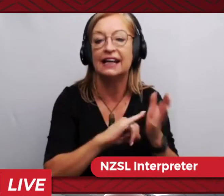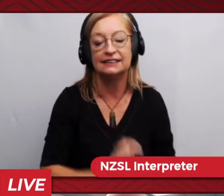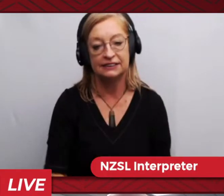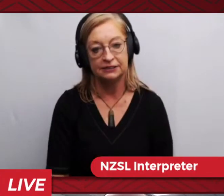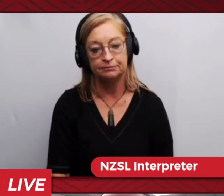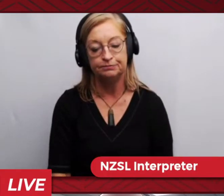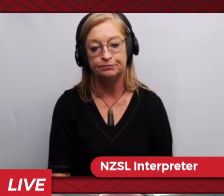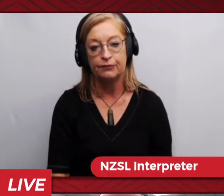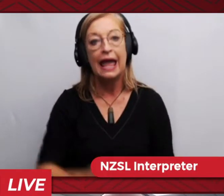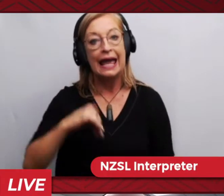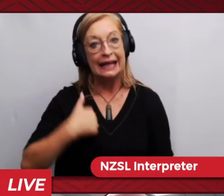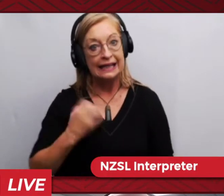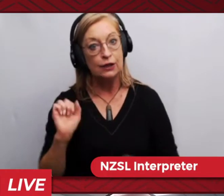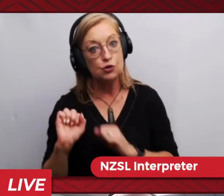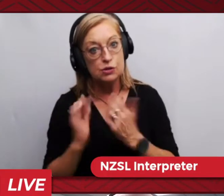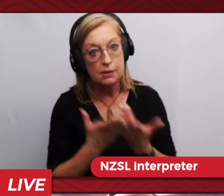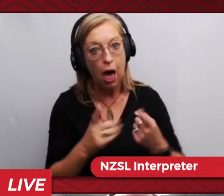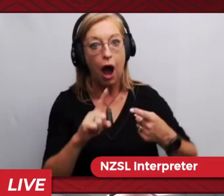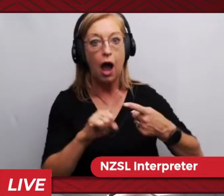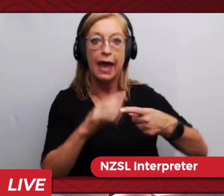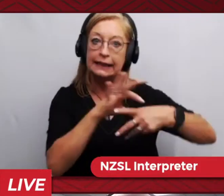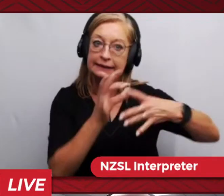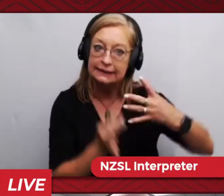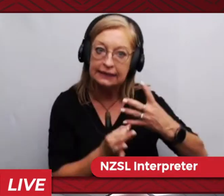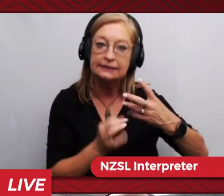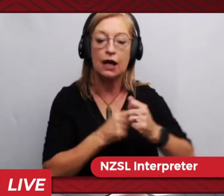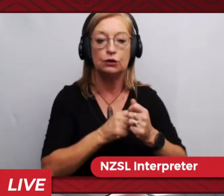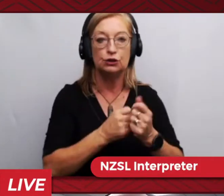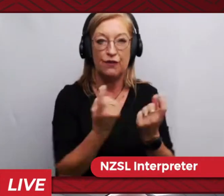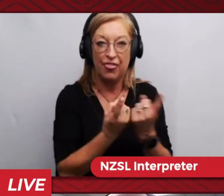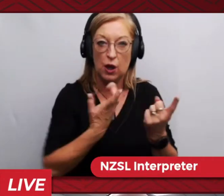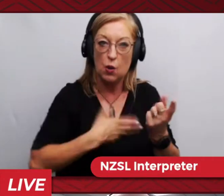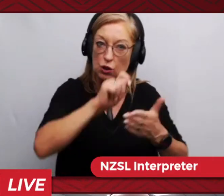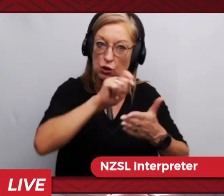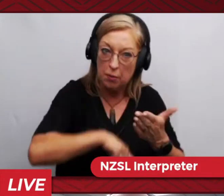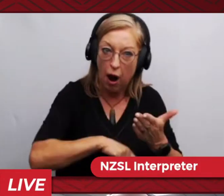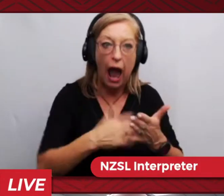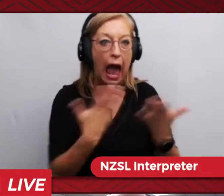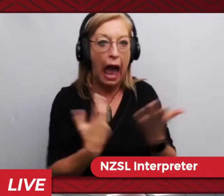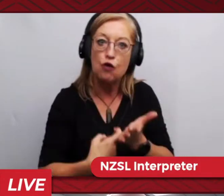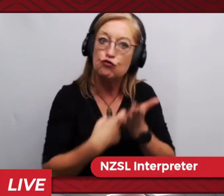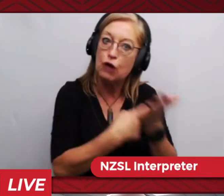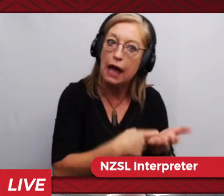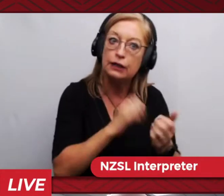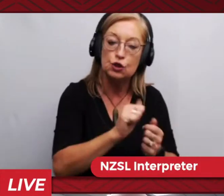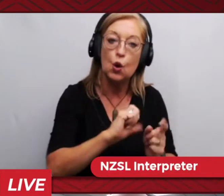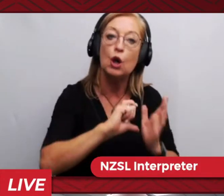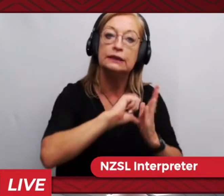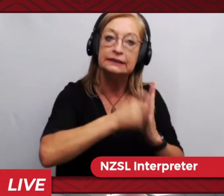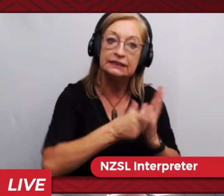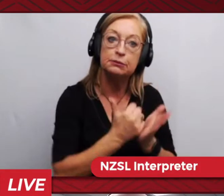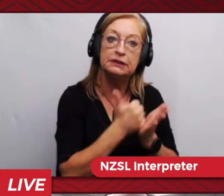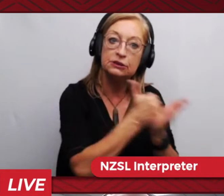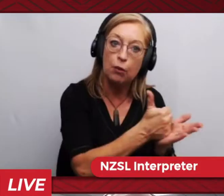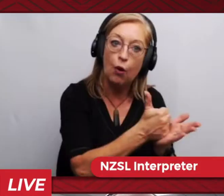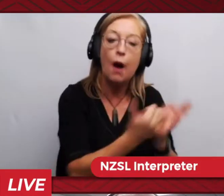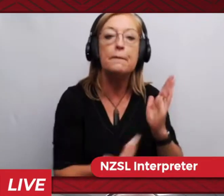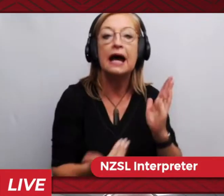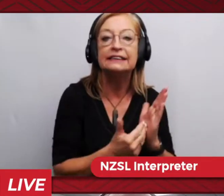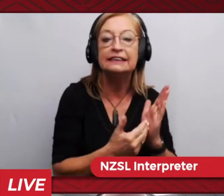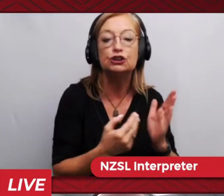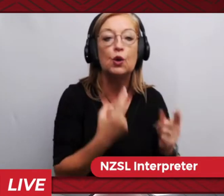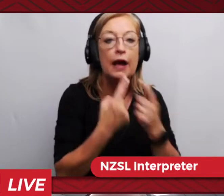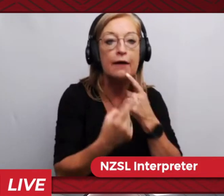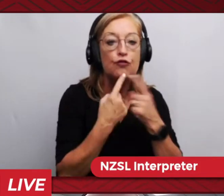to supply not only the details of the purchase and how it relates to your disability support, but also additional details such as